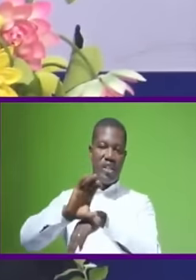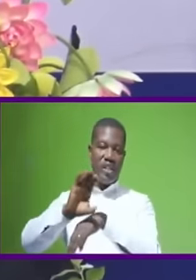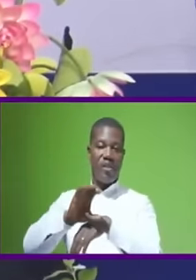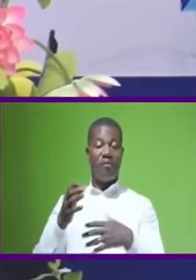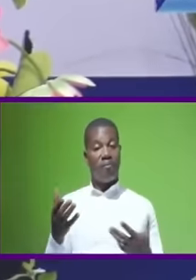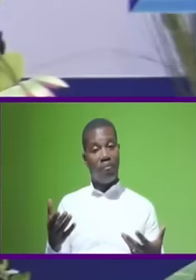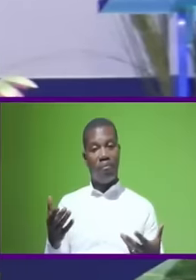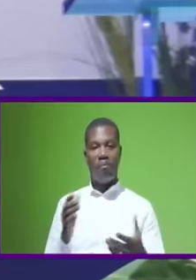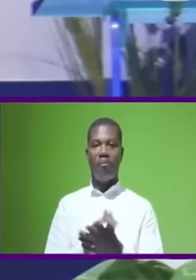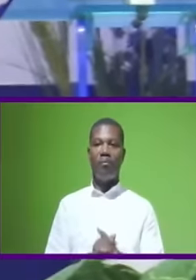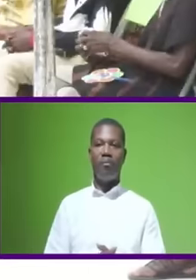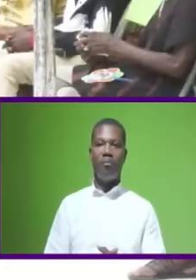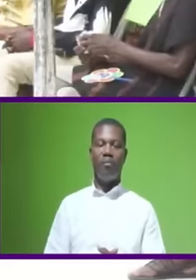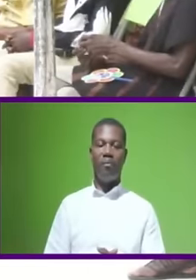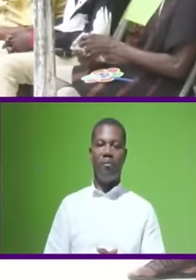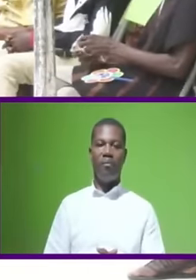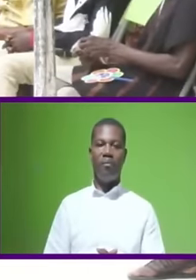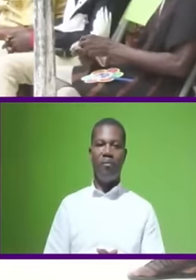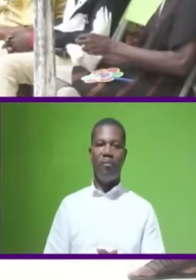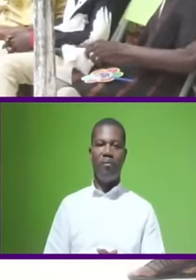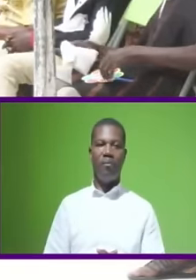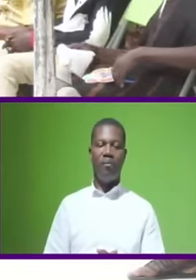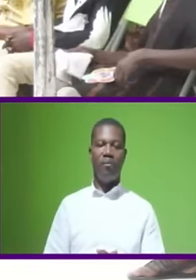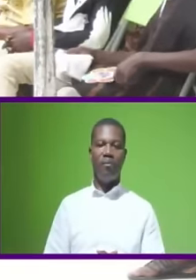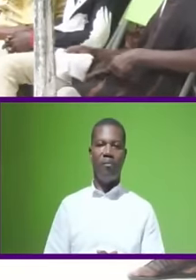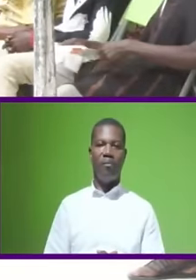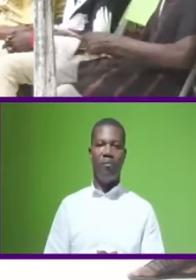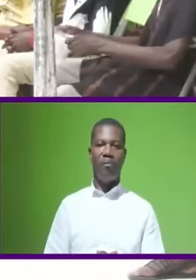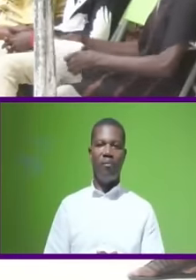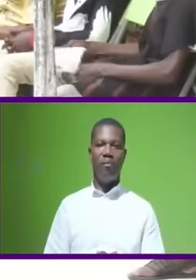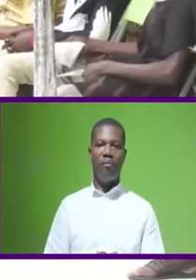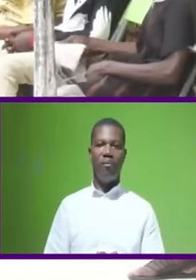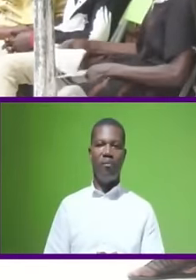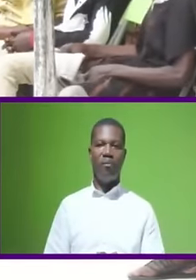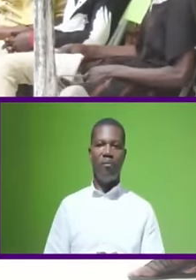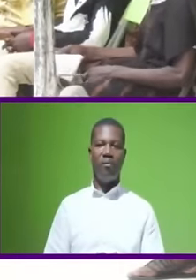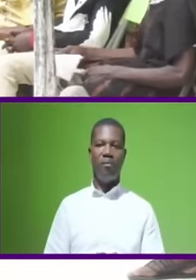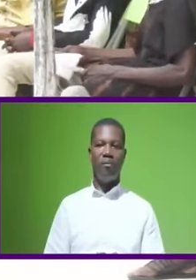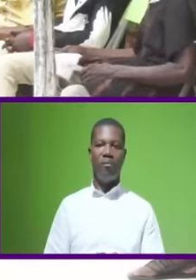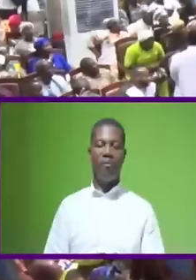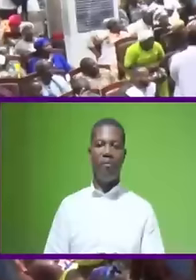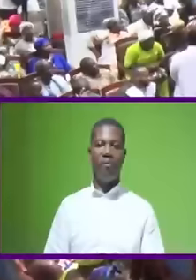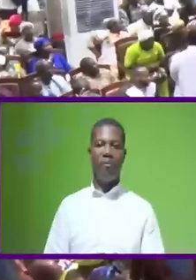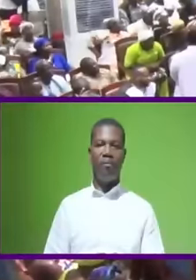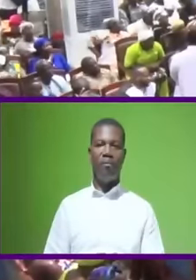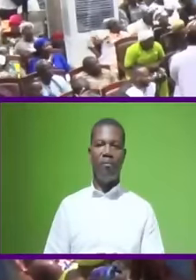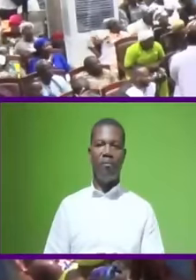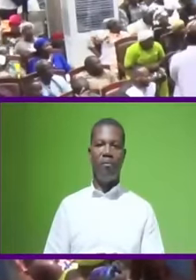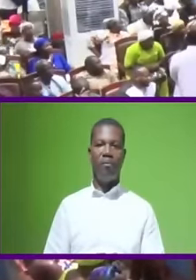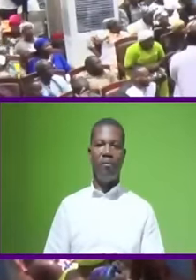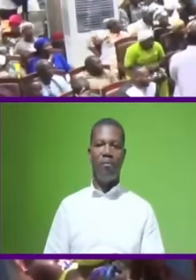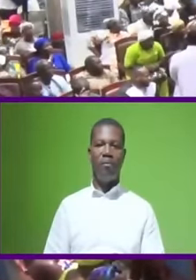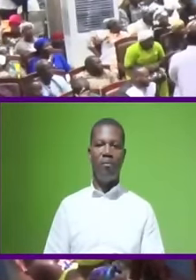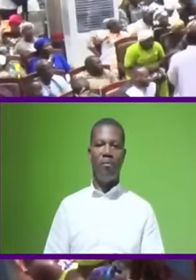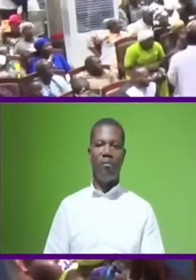So it was given to those or members of the group of believers that were needy and